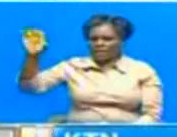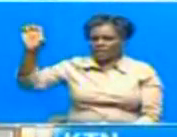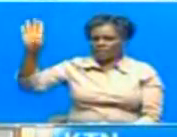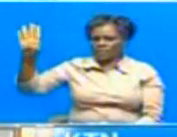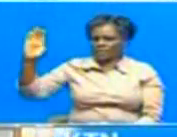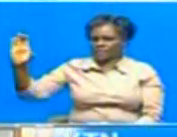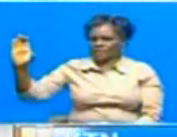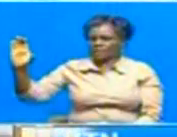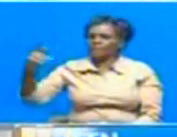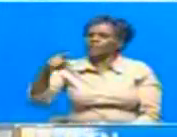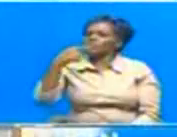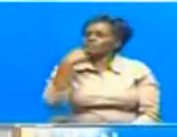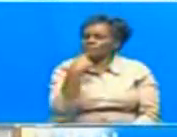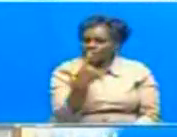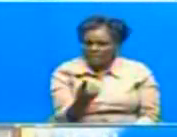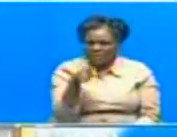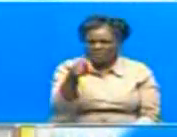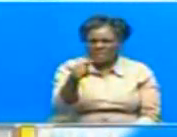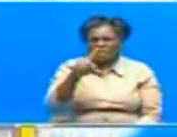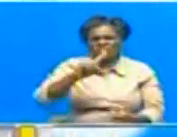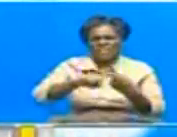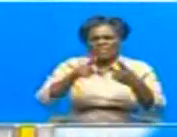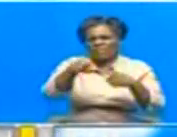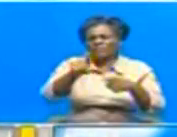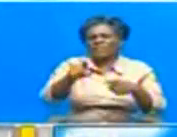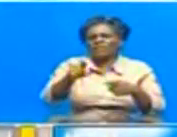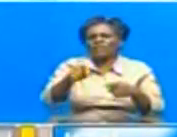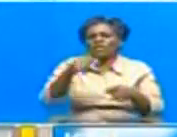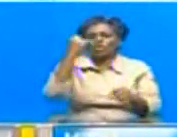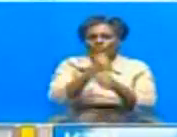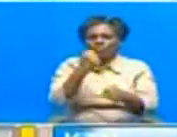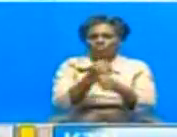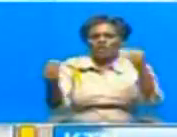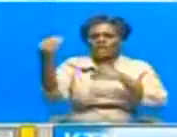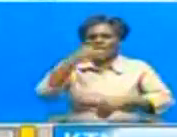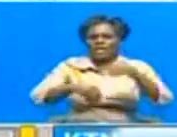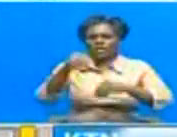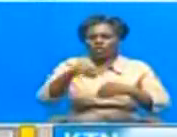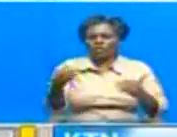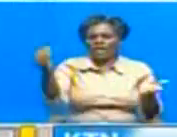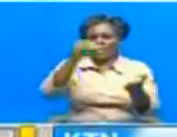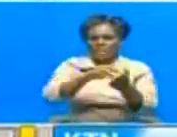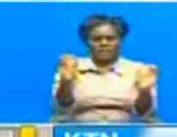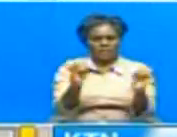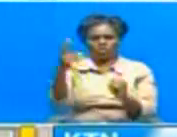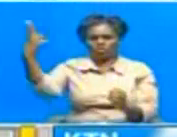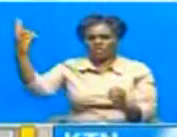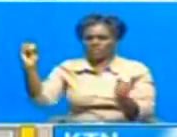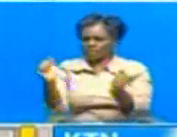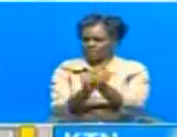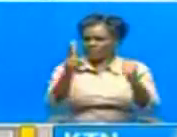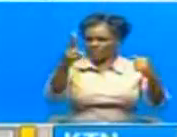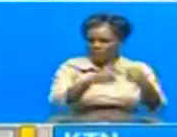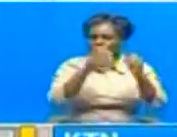time and again poked holes into their credibility, saying they should not, as currently constituted, be the ones to run the 2017